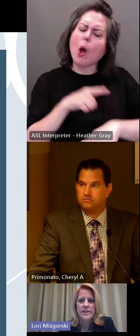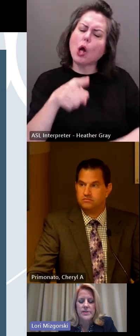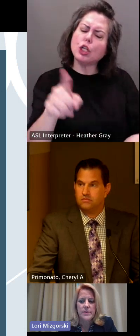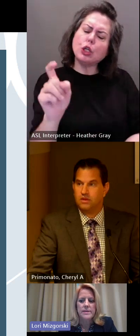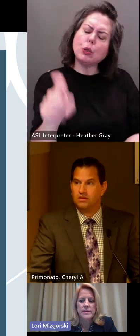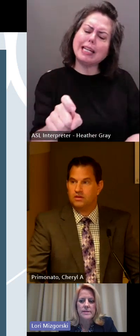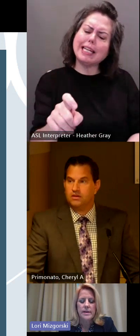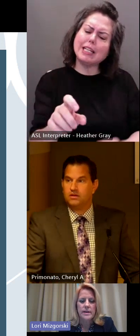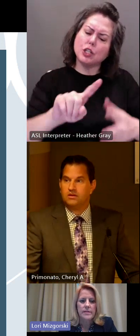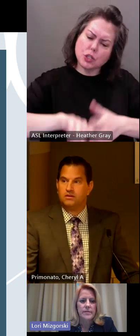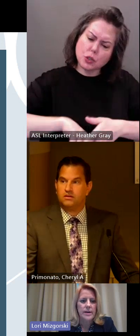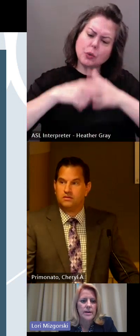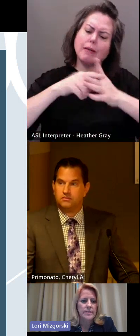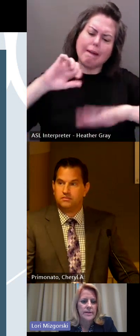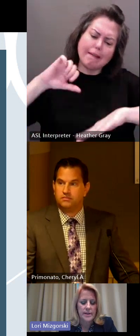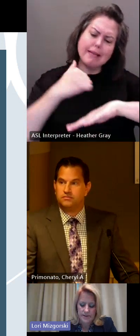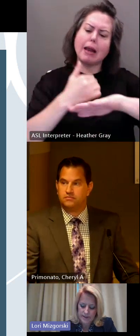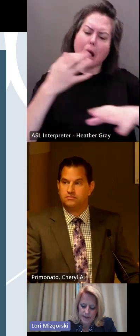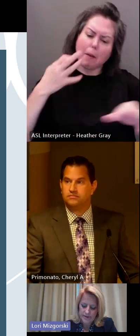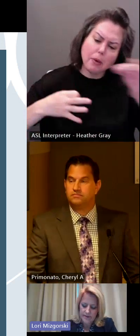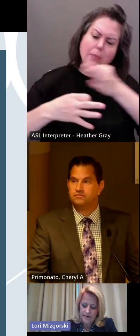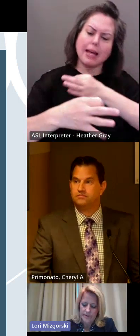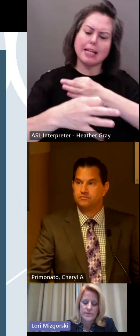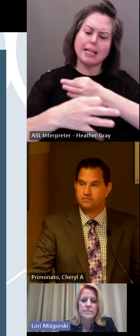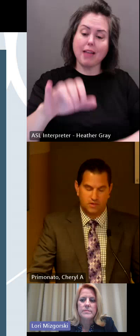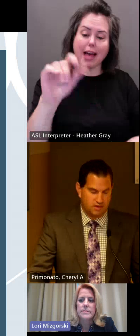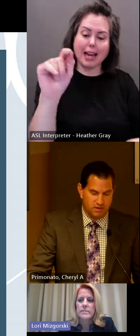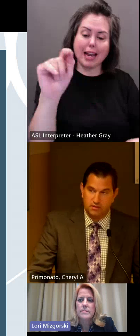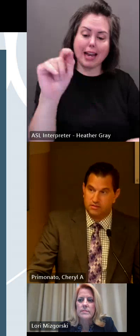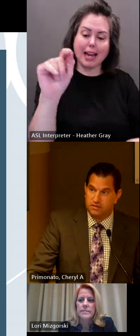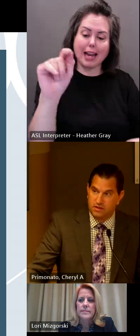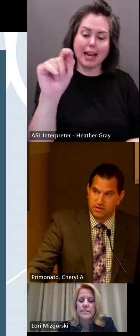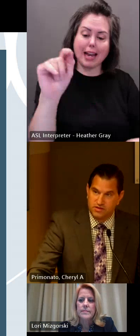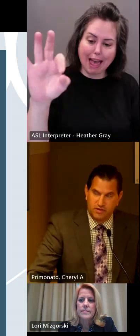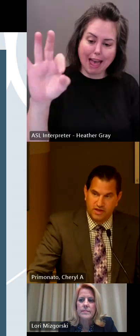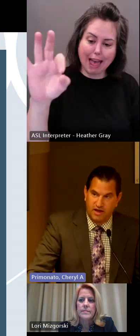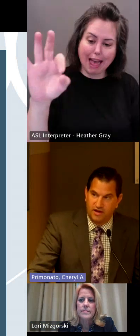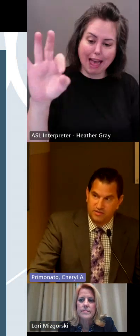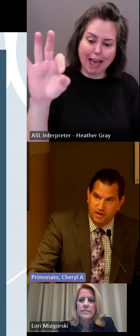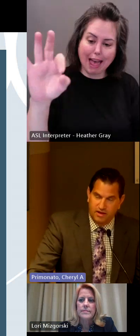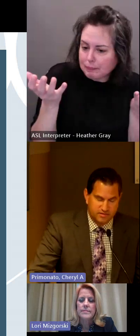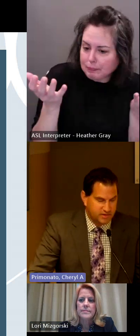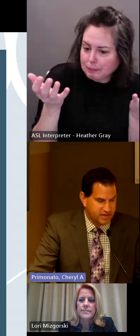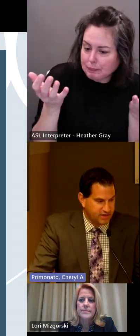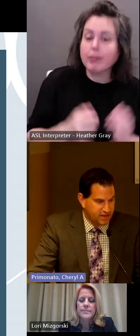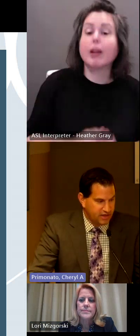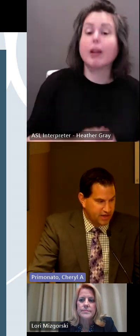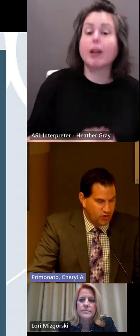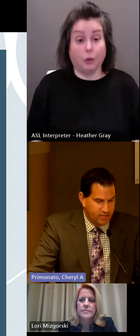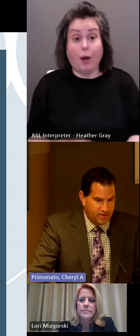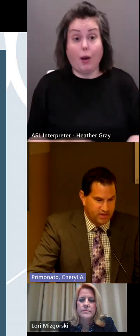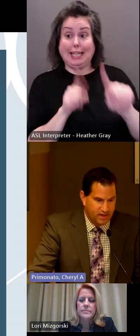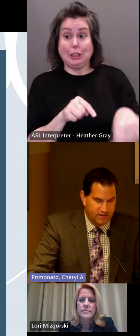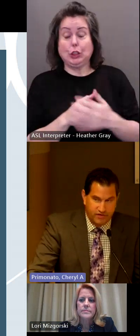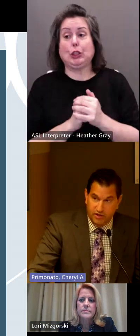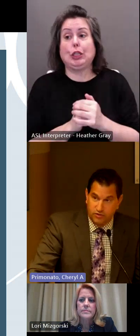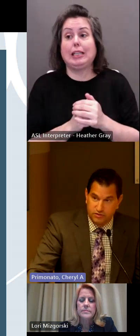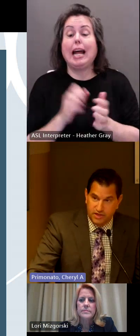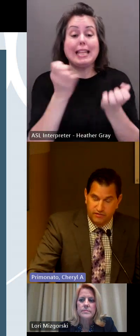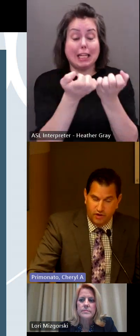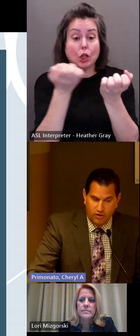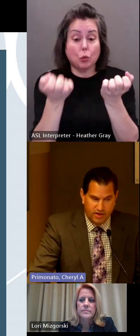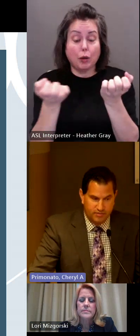the replacement of the ATS system? So the equipment